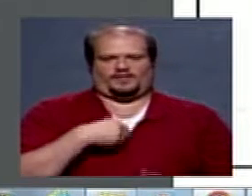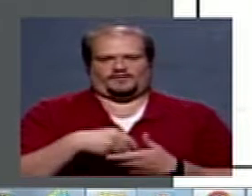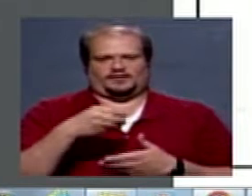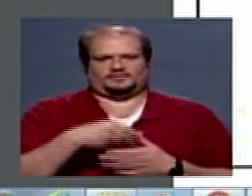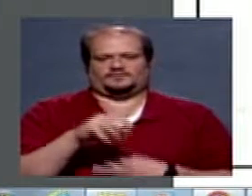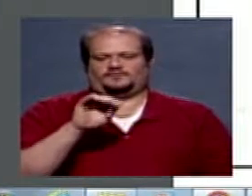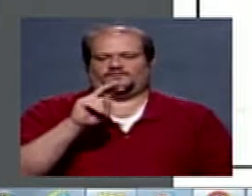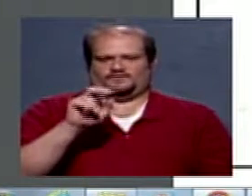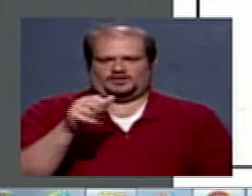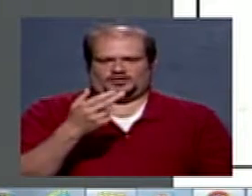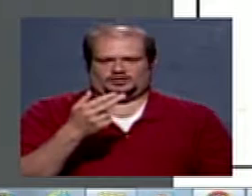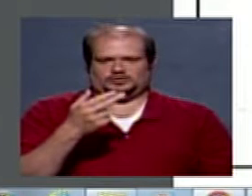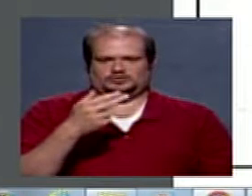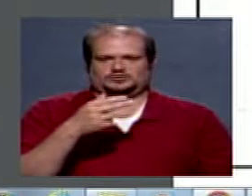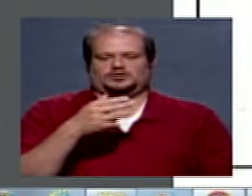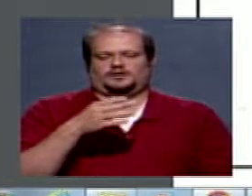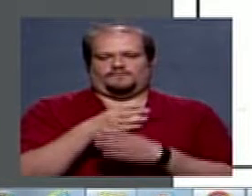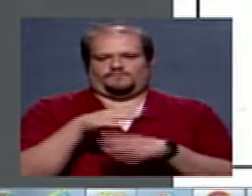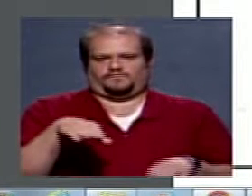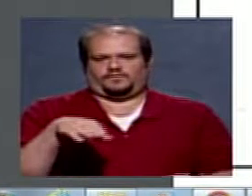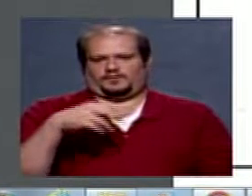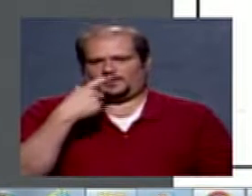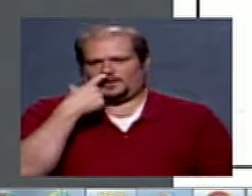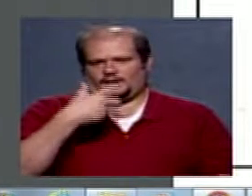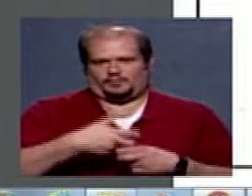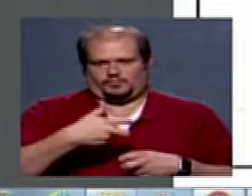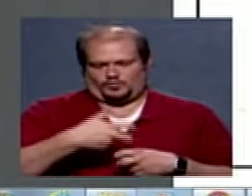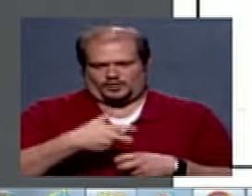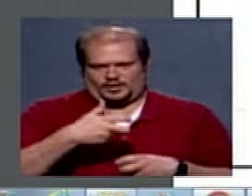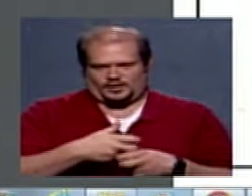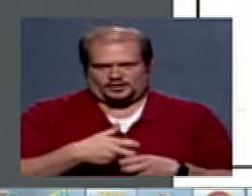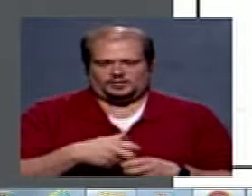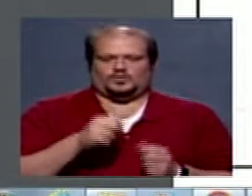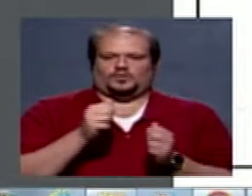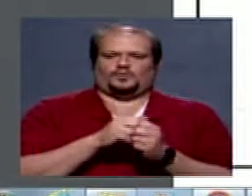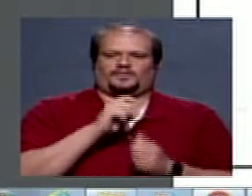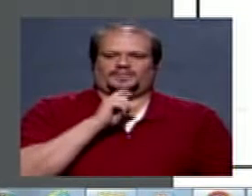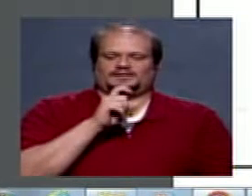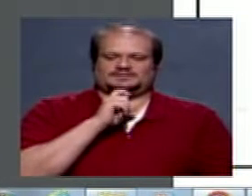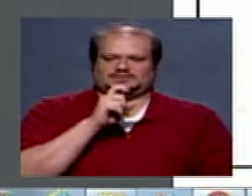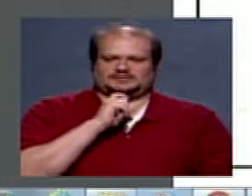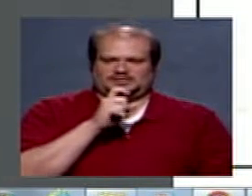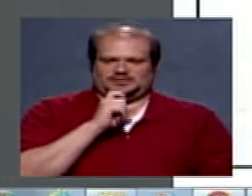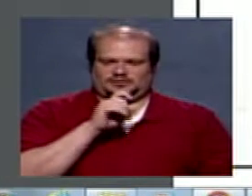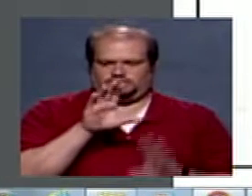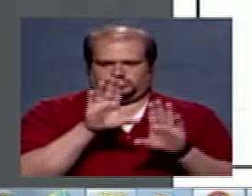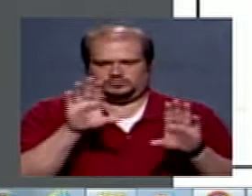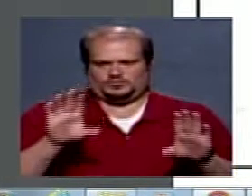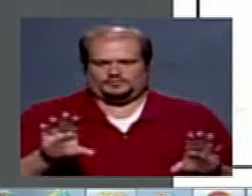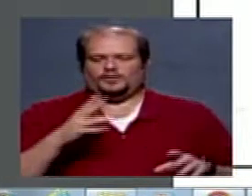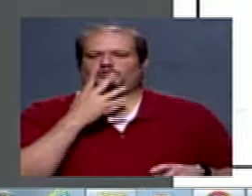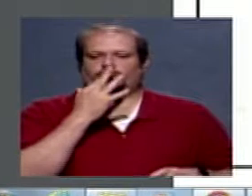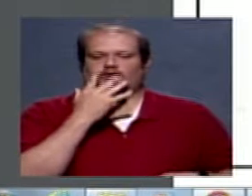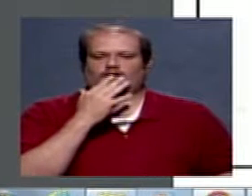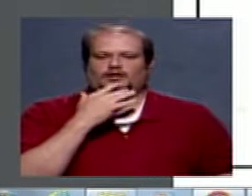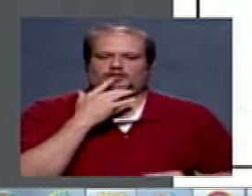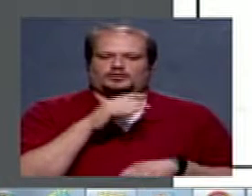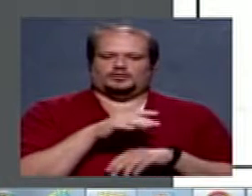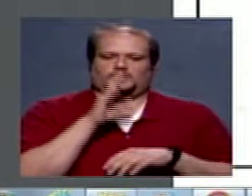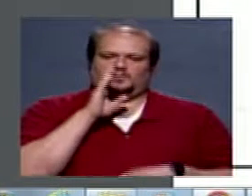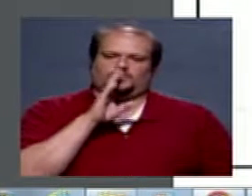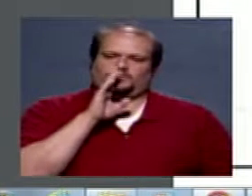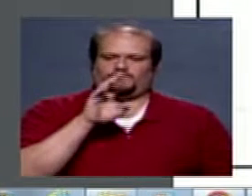finish of split-faced block, brick, or ephes with steel decorative panels. The colors will be